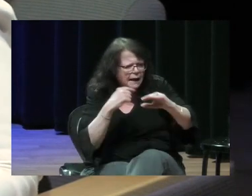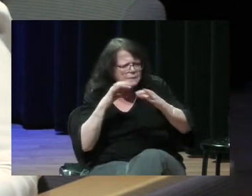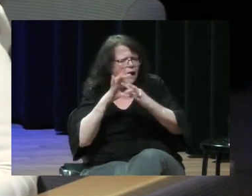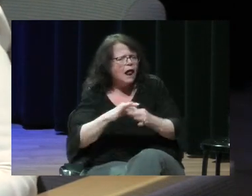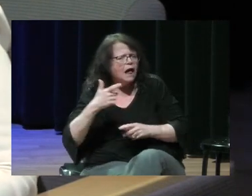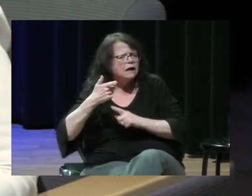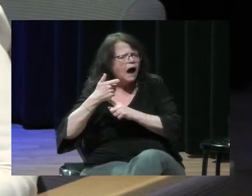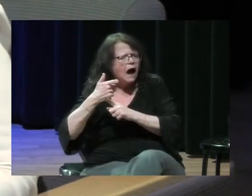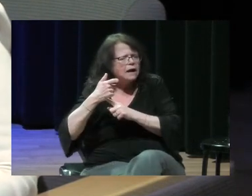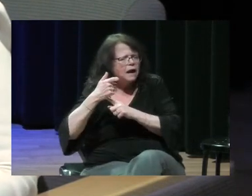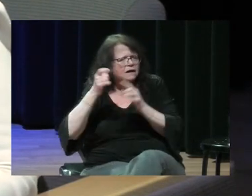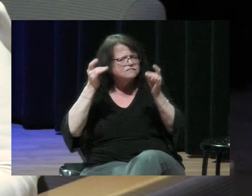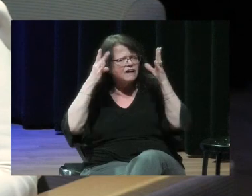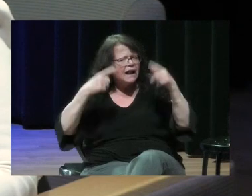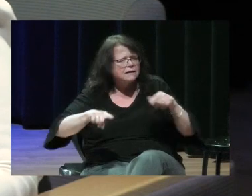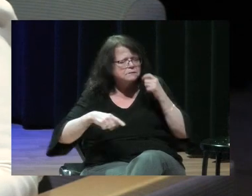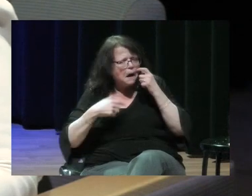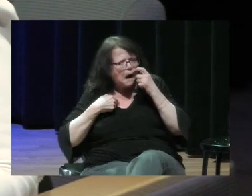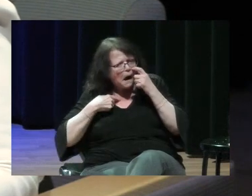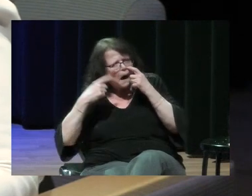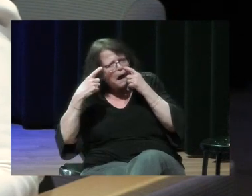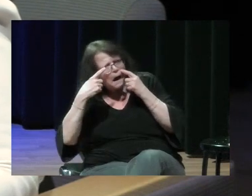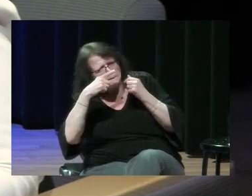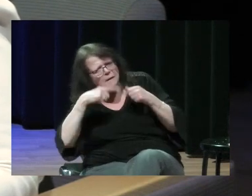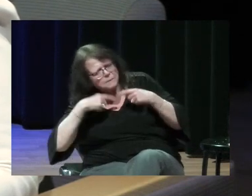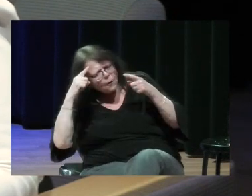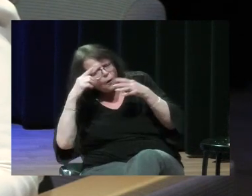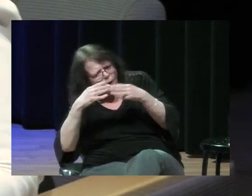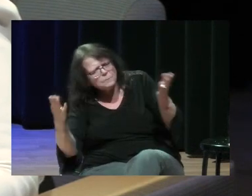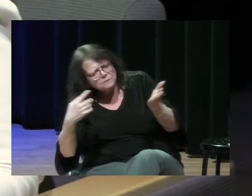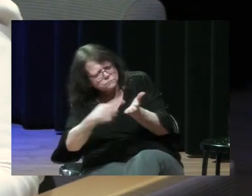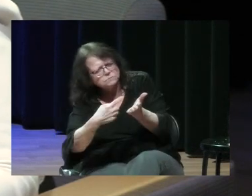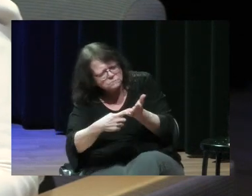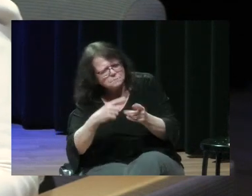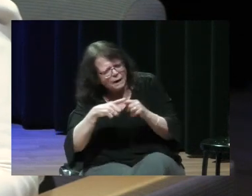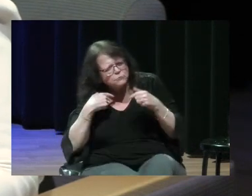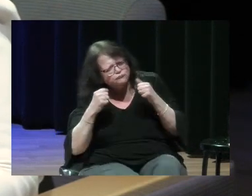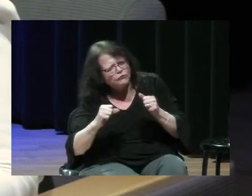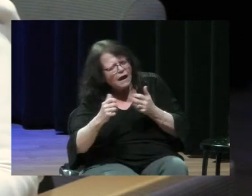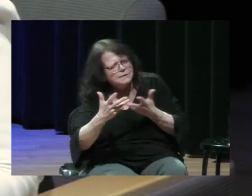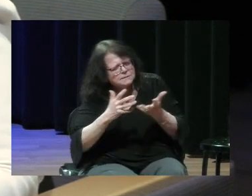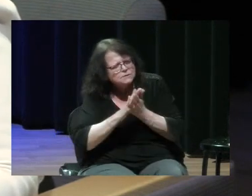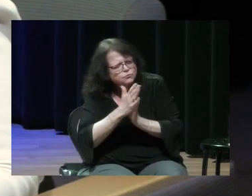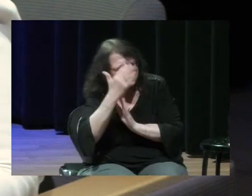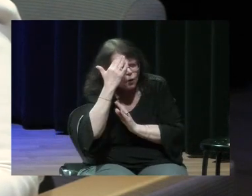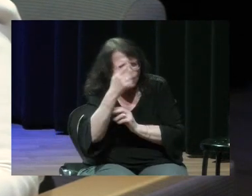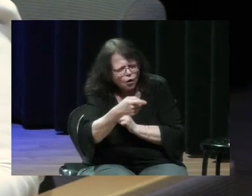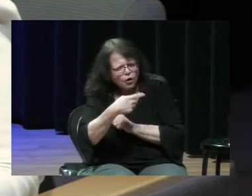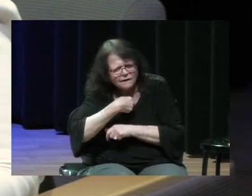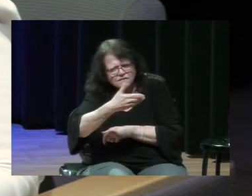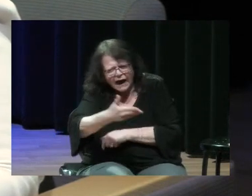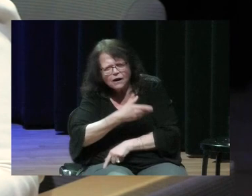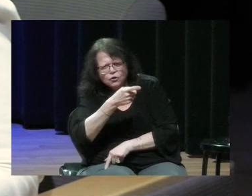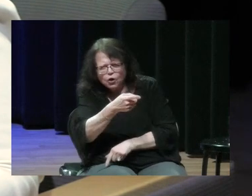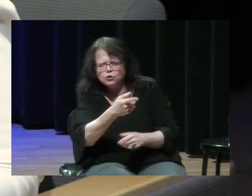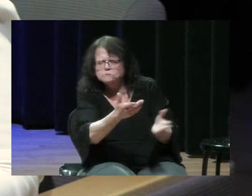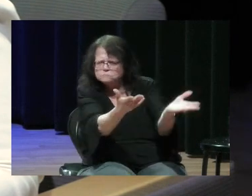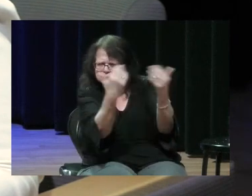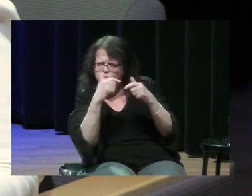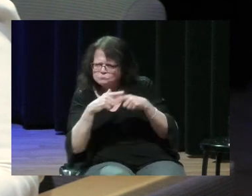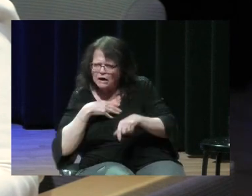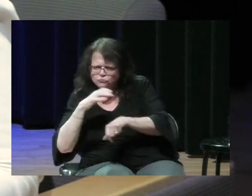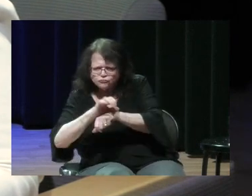will not vote for her again, because we are on very different pages. But I am trying to get to know her. I've invited her to come see my